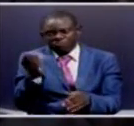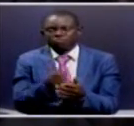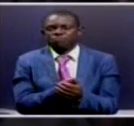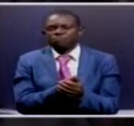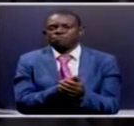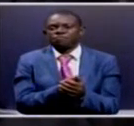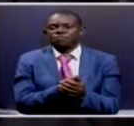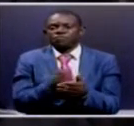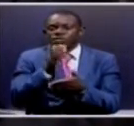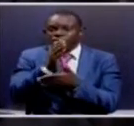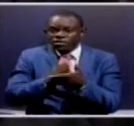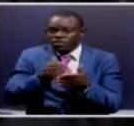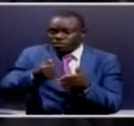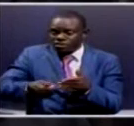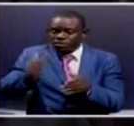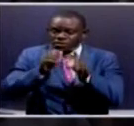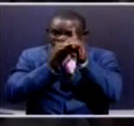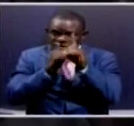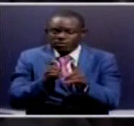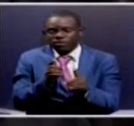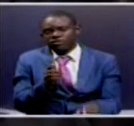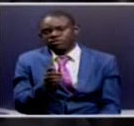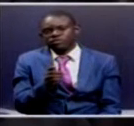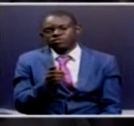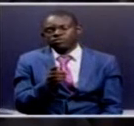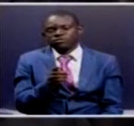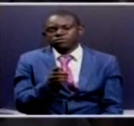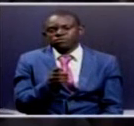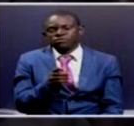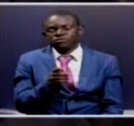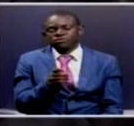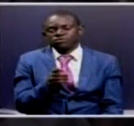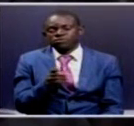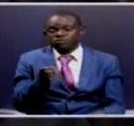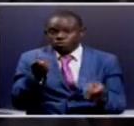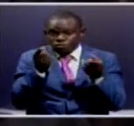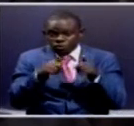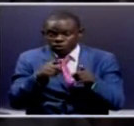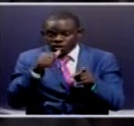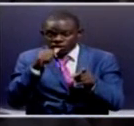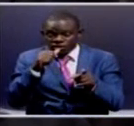is true. And I know that when the letters go out, I can predict this. There are many